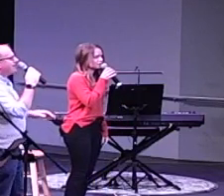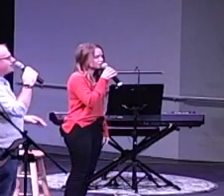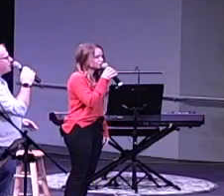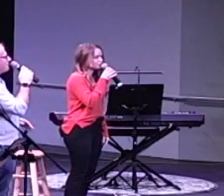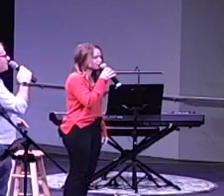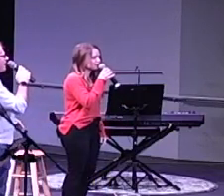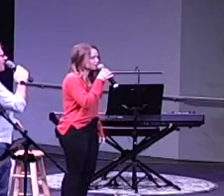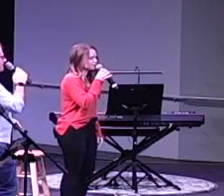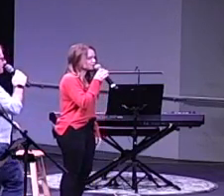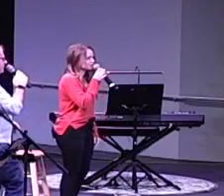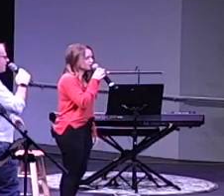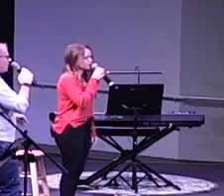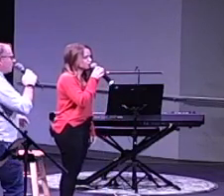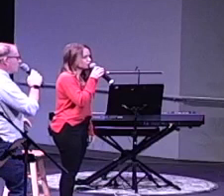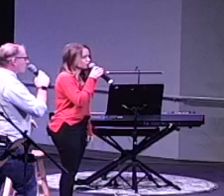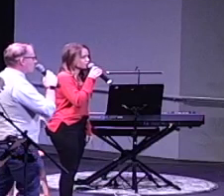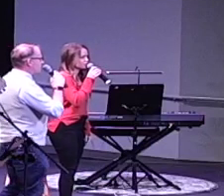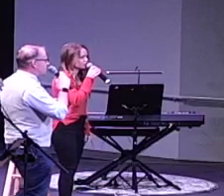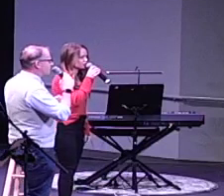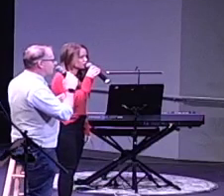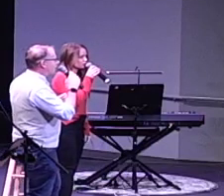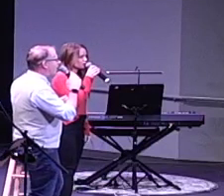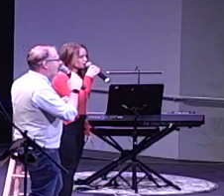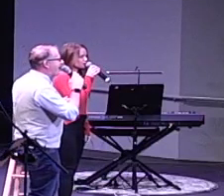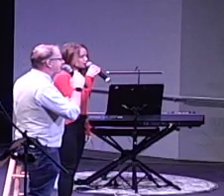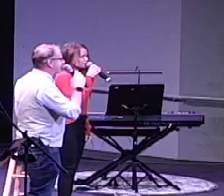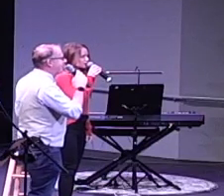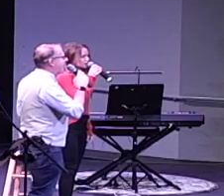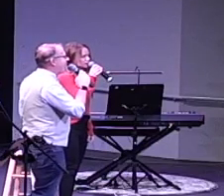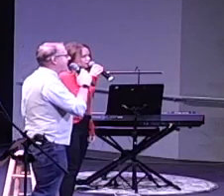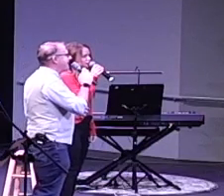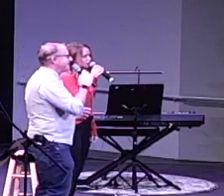Descended into darkness, you rose in glory.